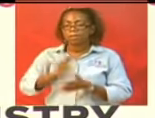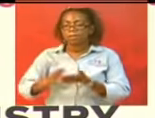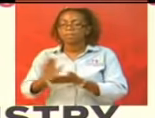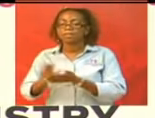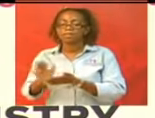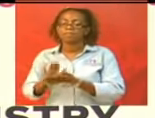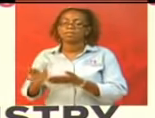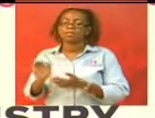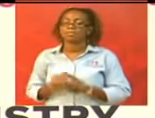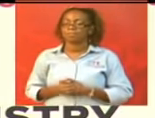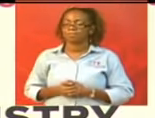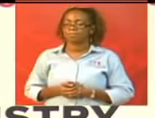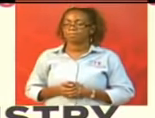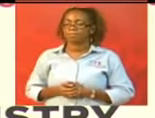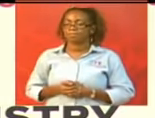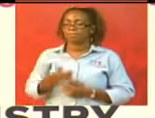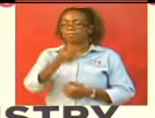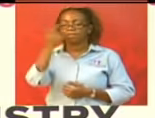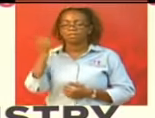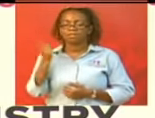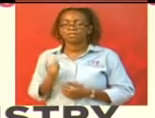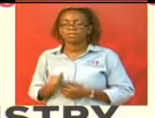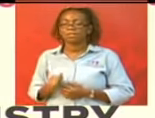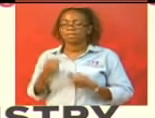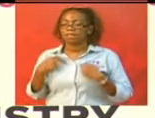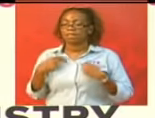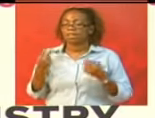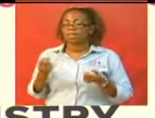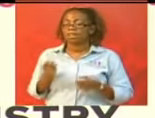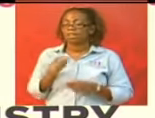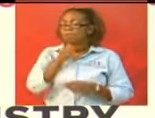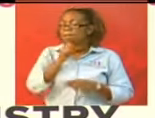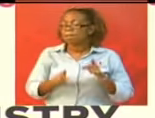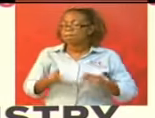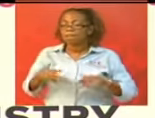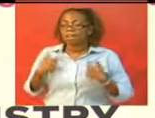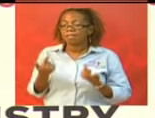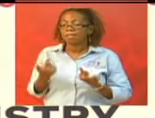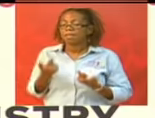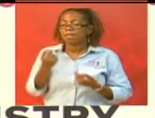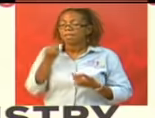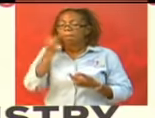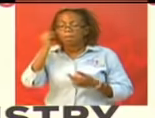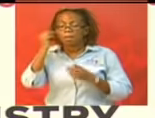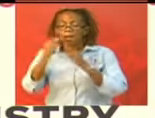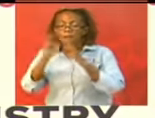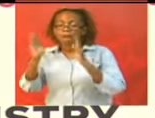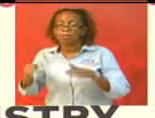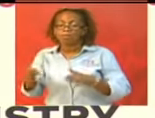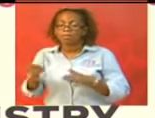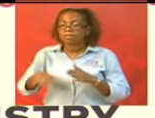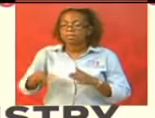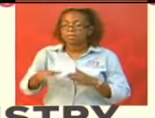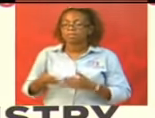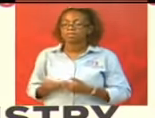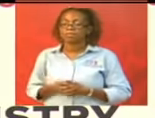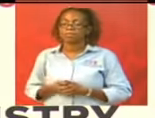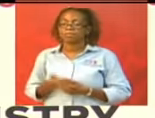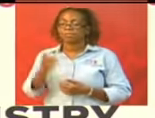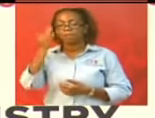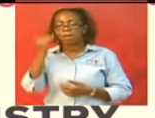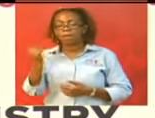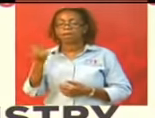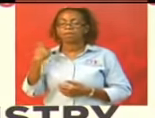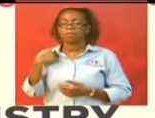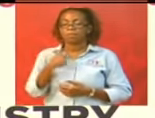where you have people living in a long stay home, and that's why it was critical from the get-go that we sort of ring fence those